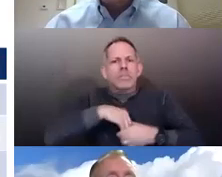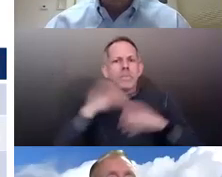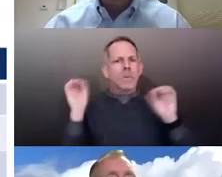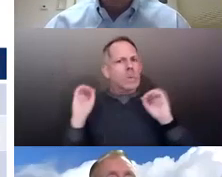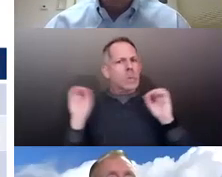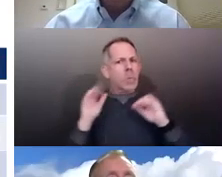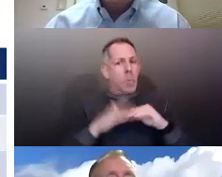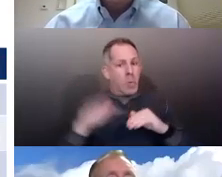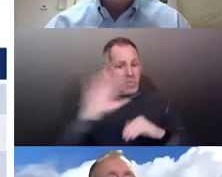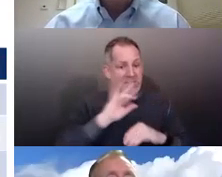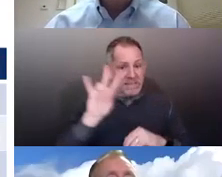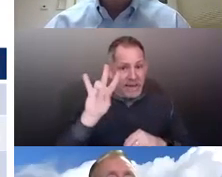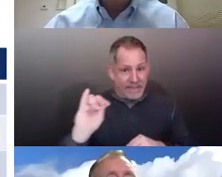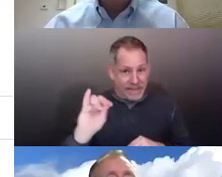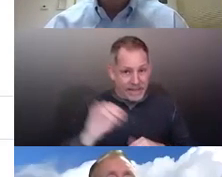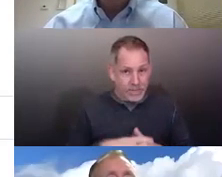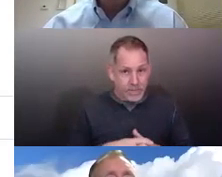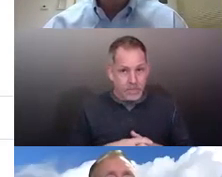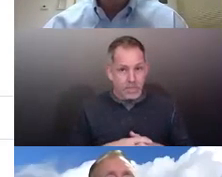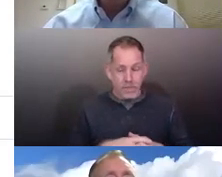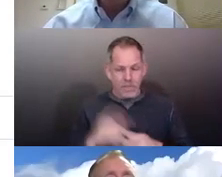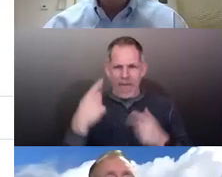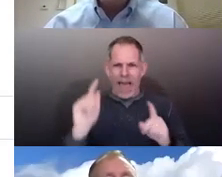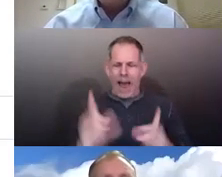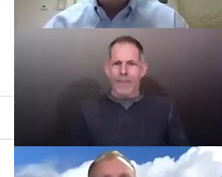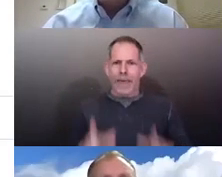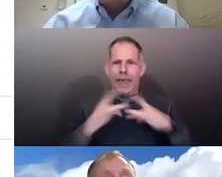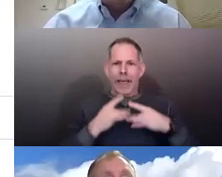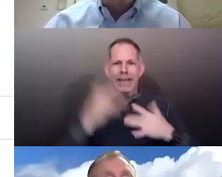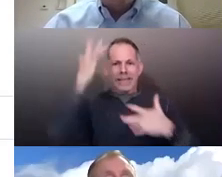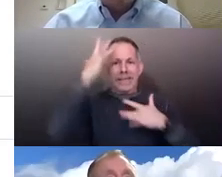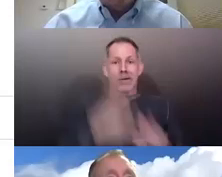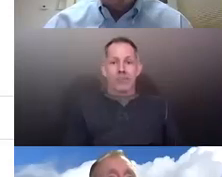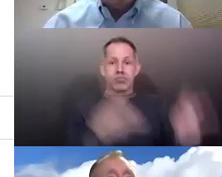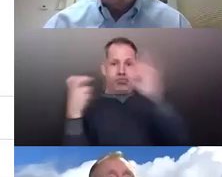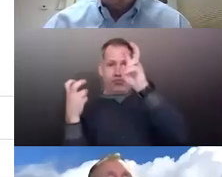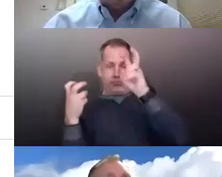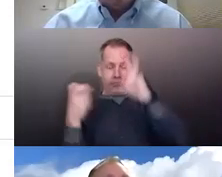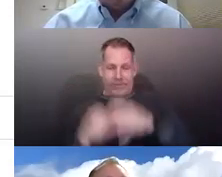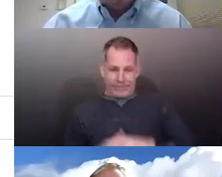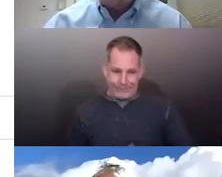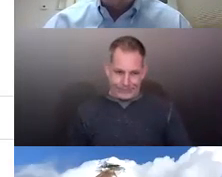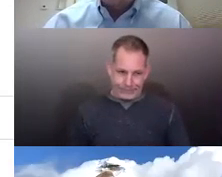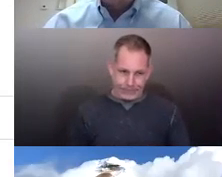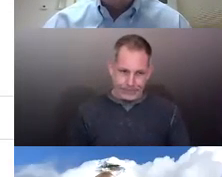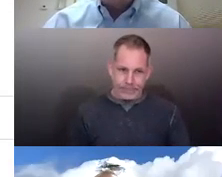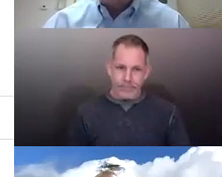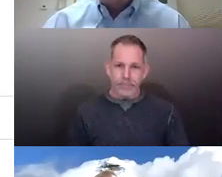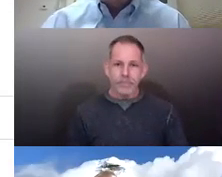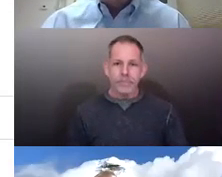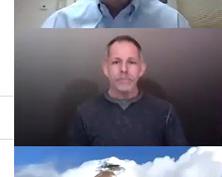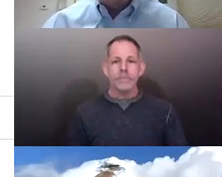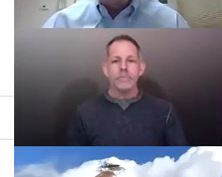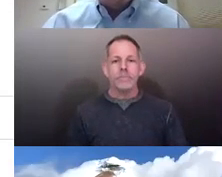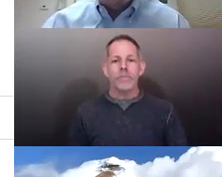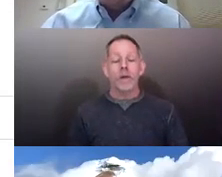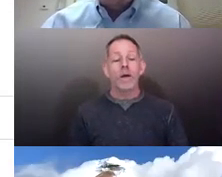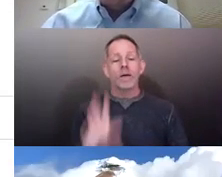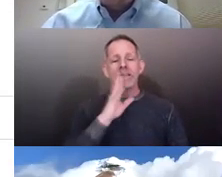in mind. Next slide. I referred earlier to long-term care, which